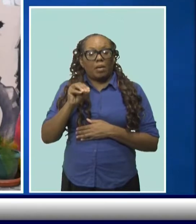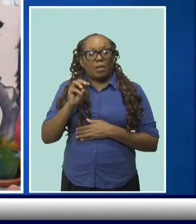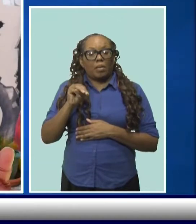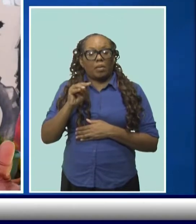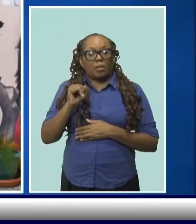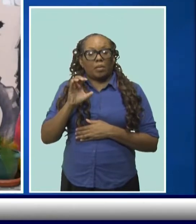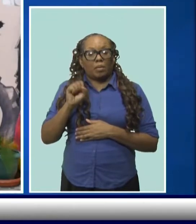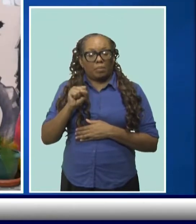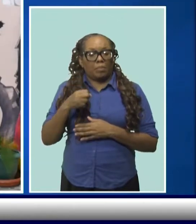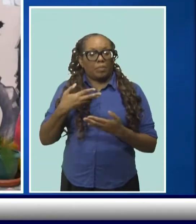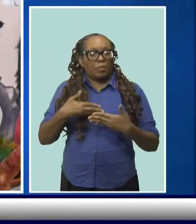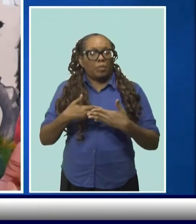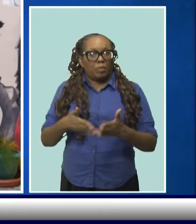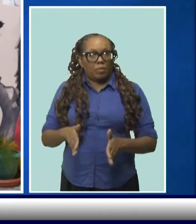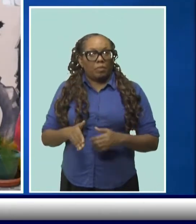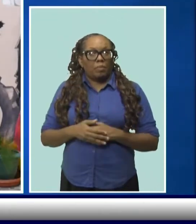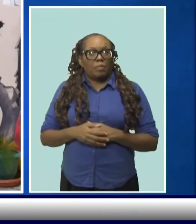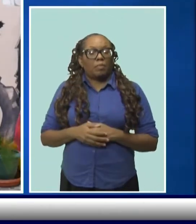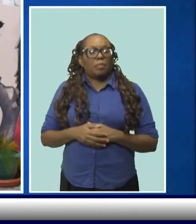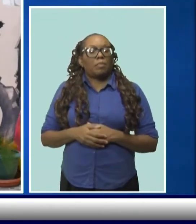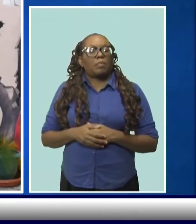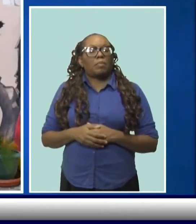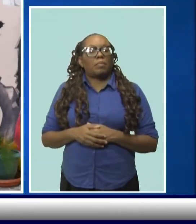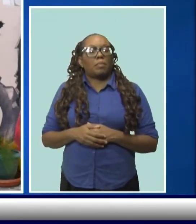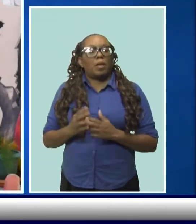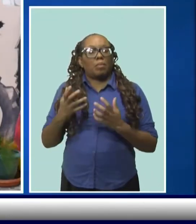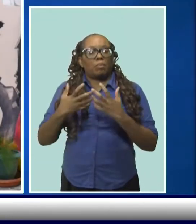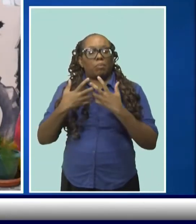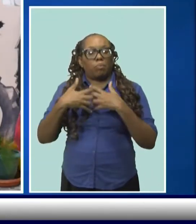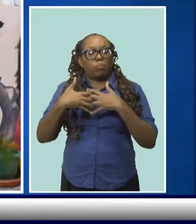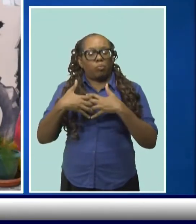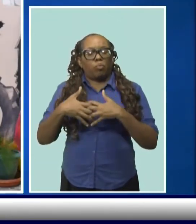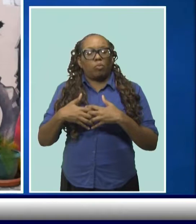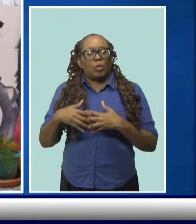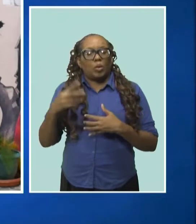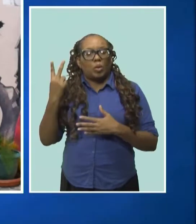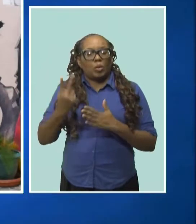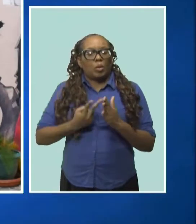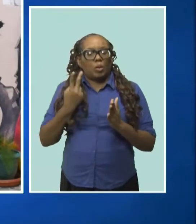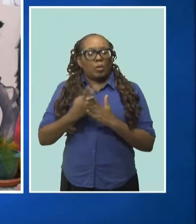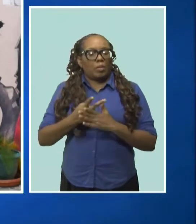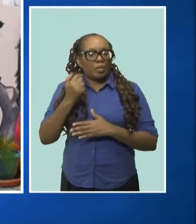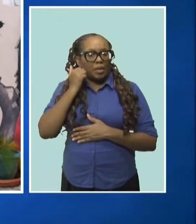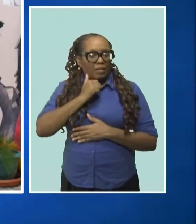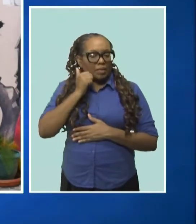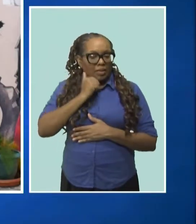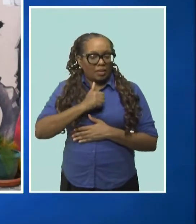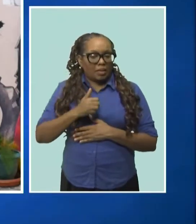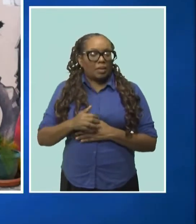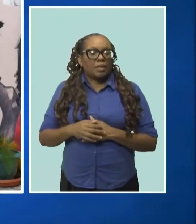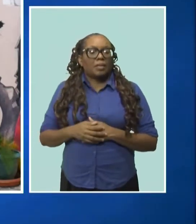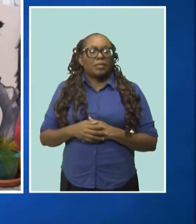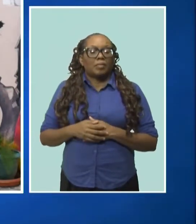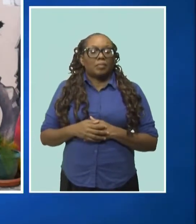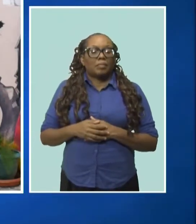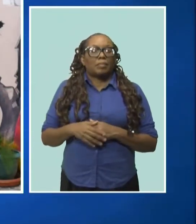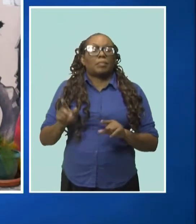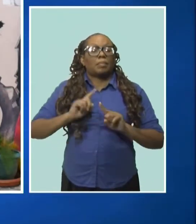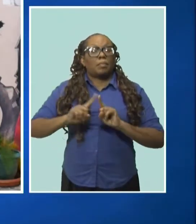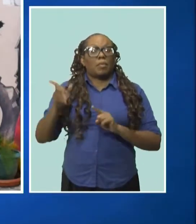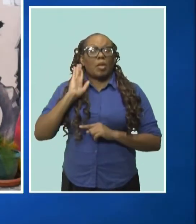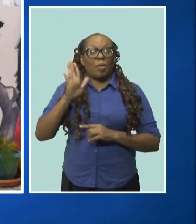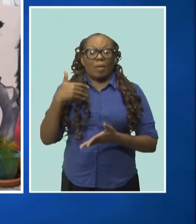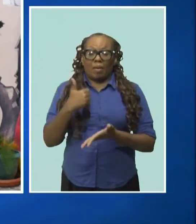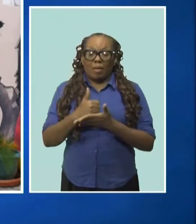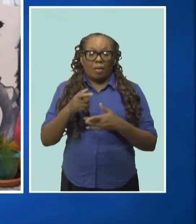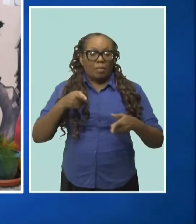run for about 2 hours a day, so it will help to cut some of the costs, but also it will be able to help them to manage